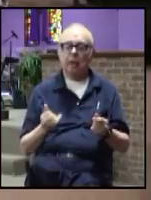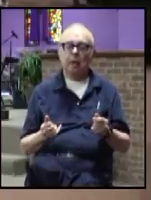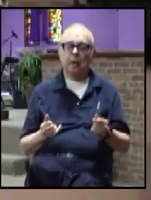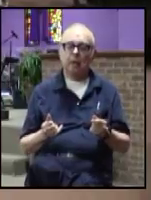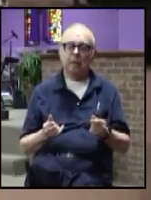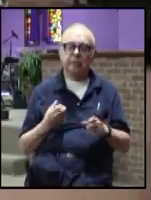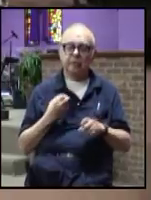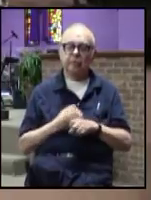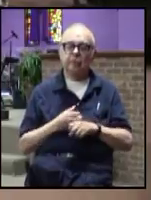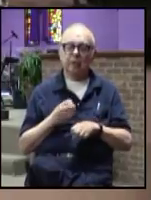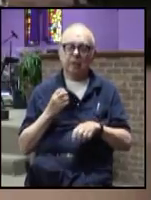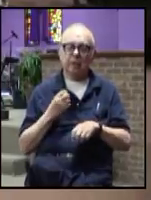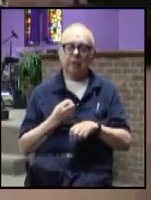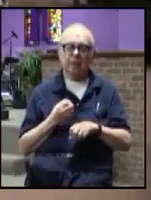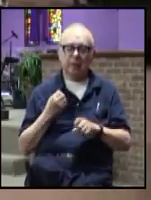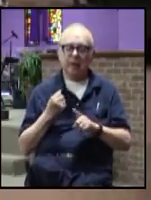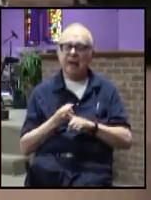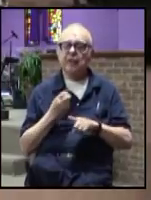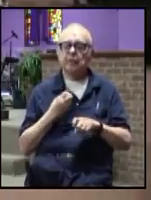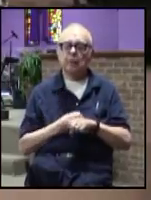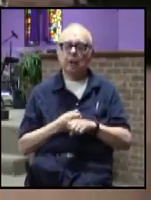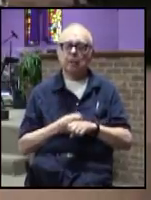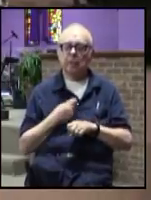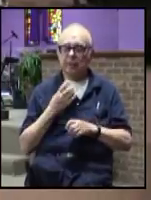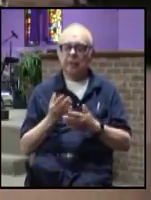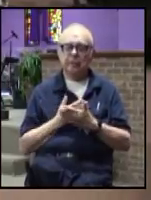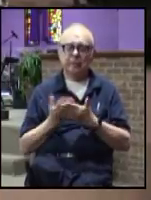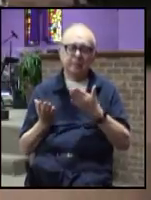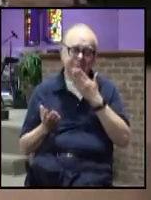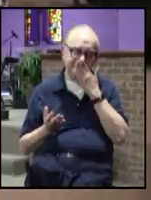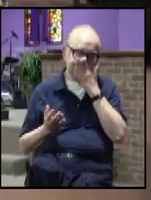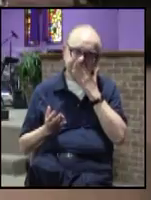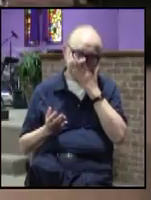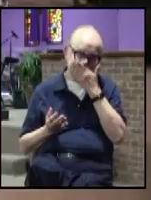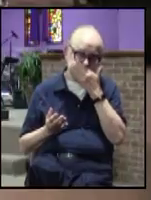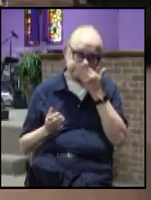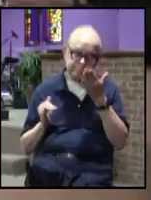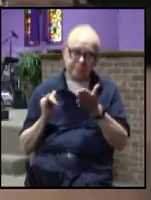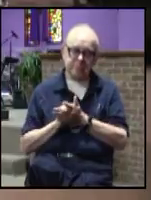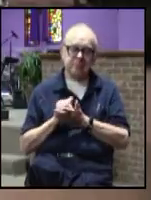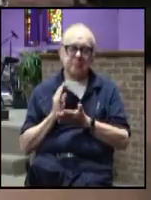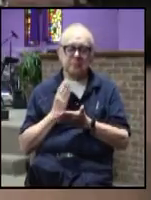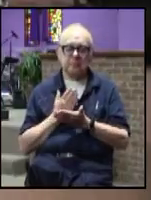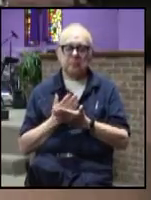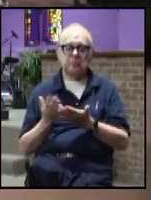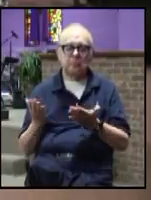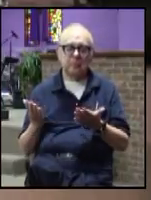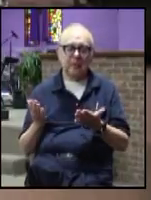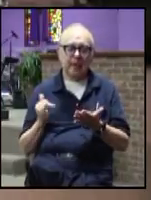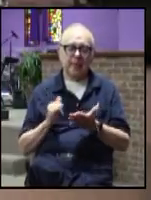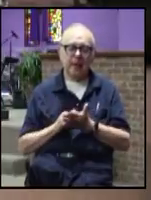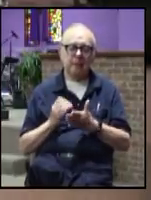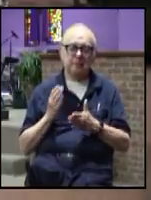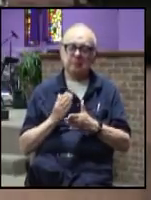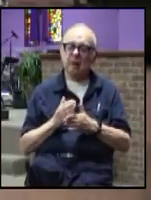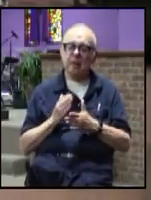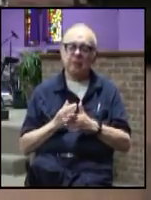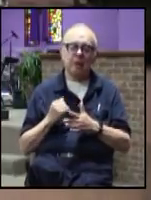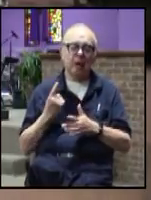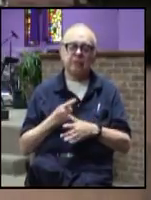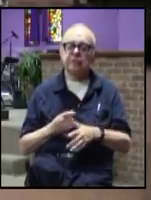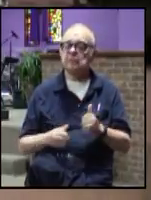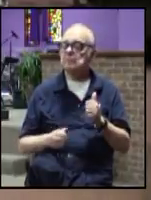because he struck it. But can I tell you something? It's the little things in life that annoy us